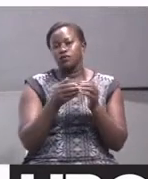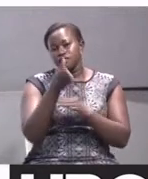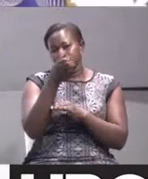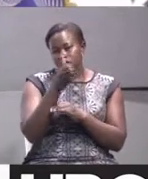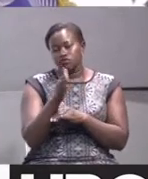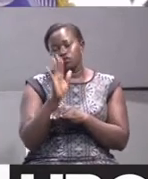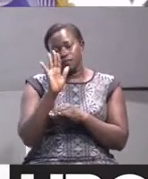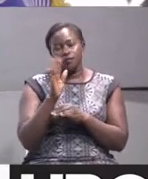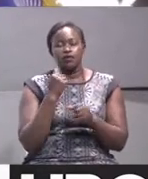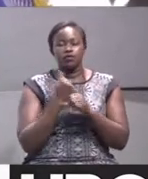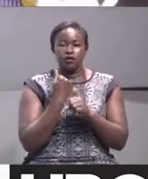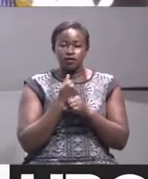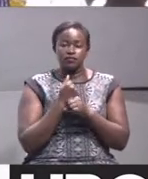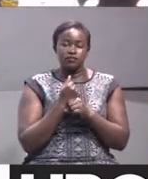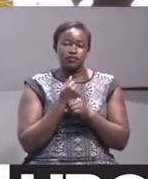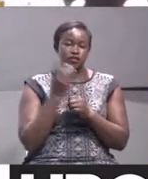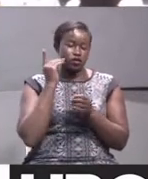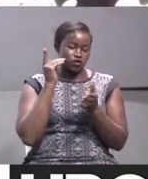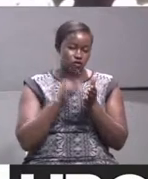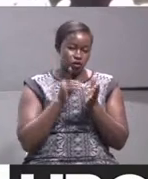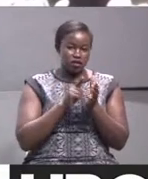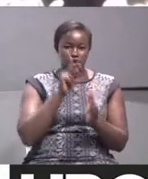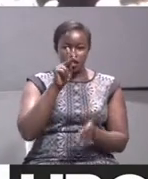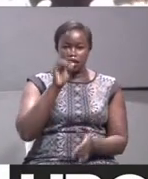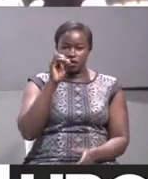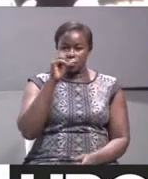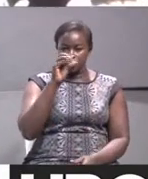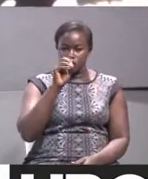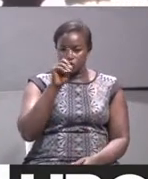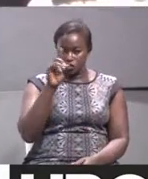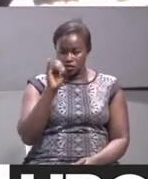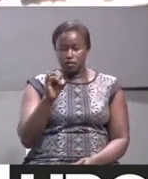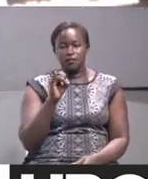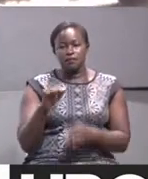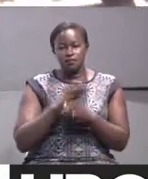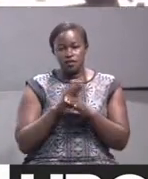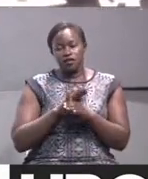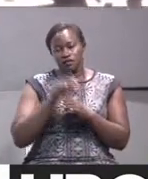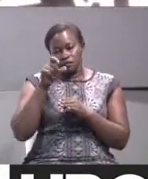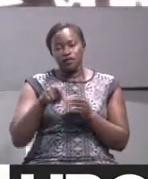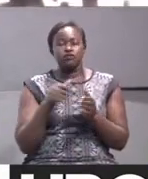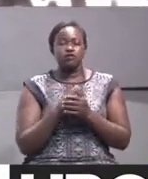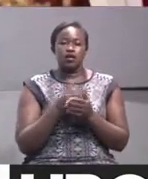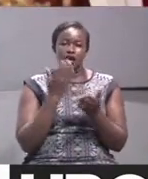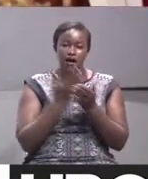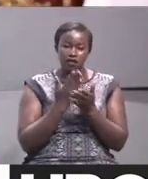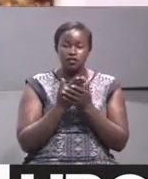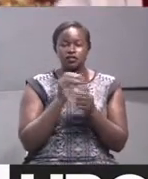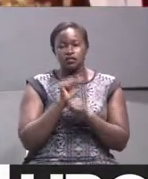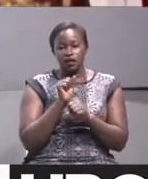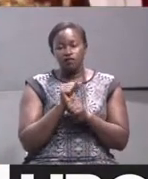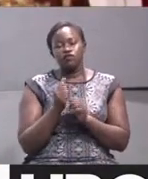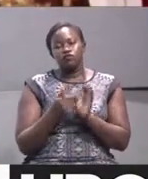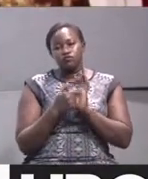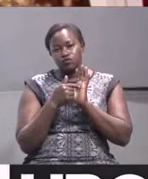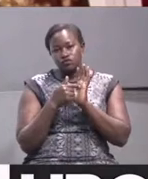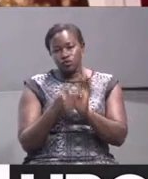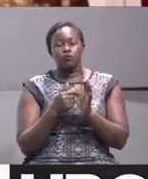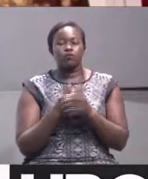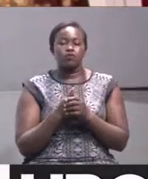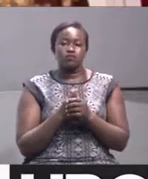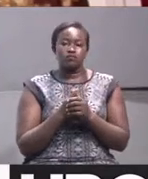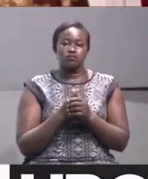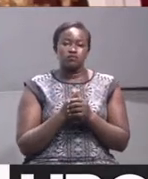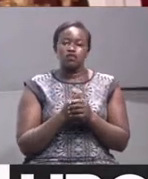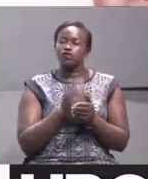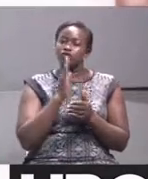efforts. Dr. Maggie Kigozi, an entrepreneur, urged employees to exhibit the sentiment of integrity in